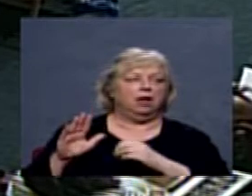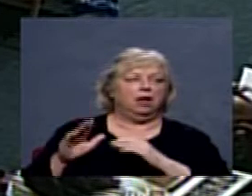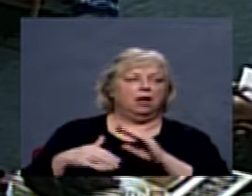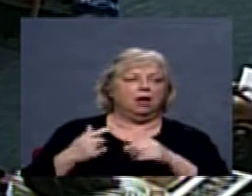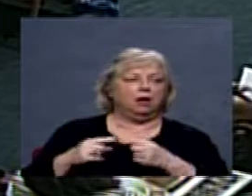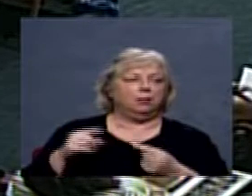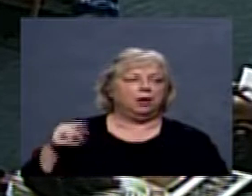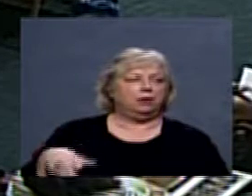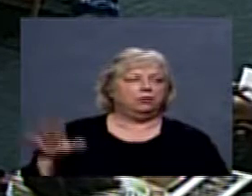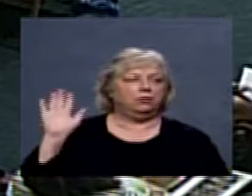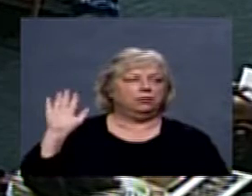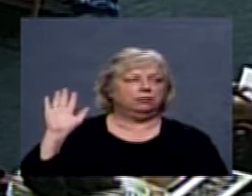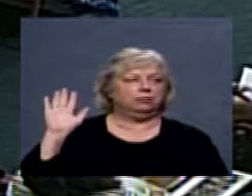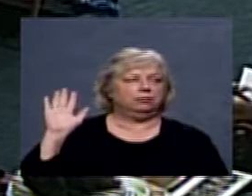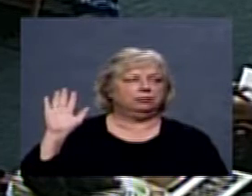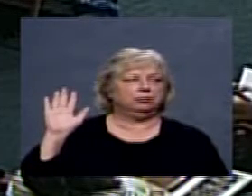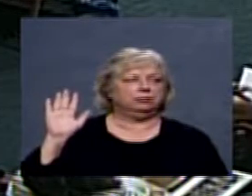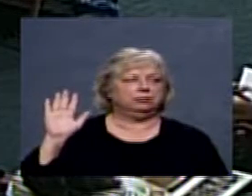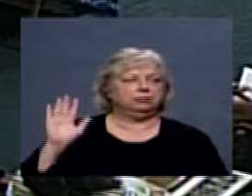And all opposed?